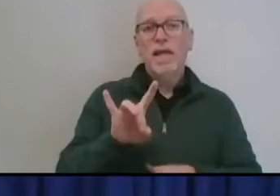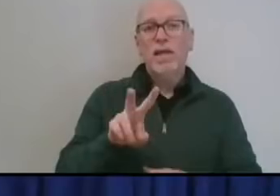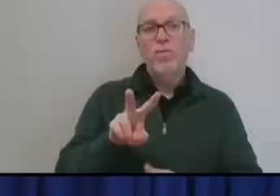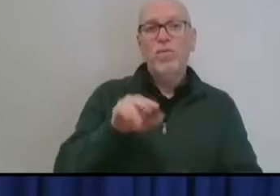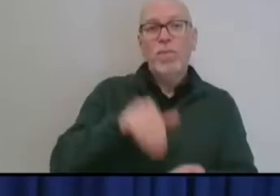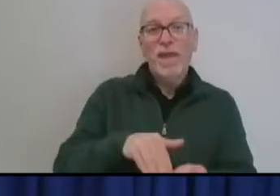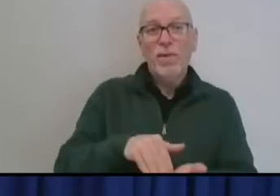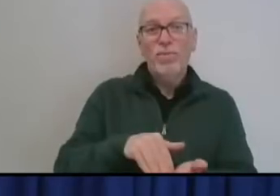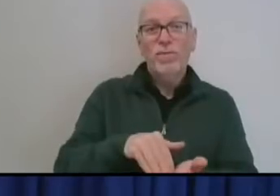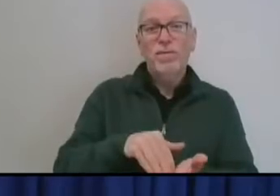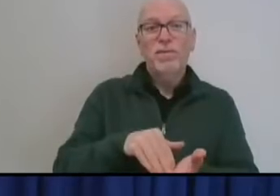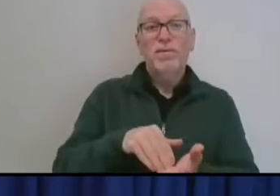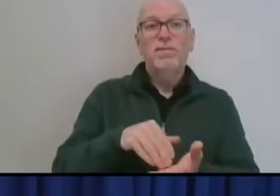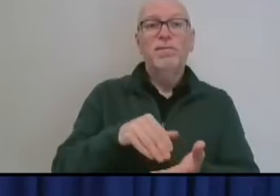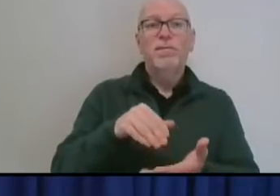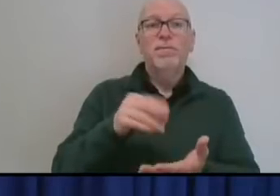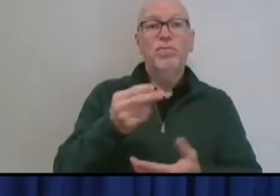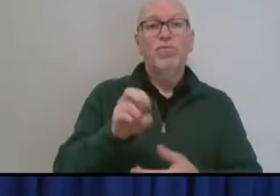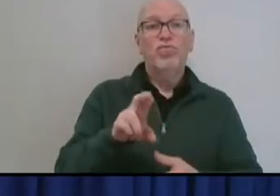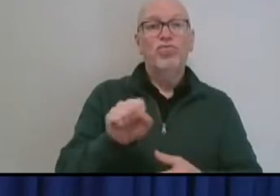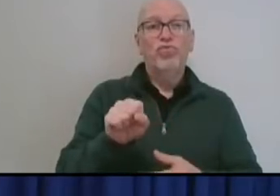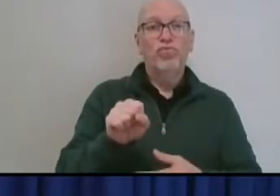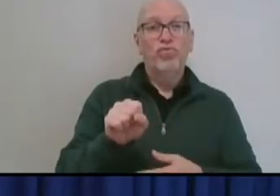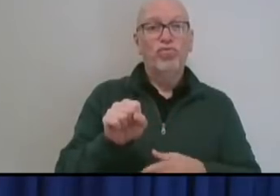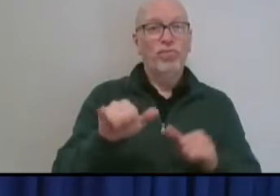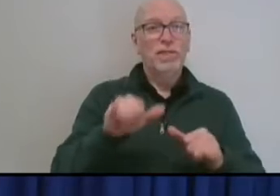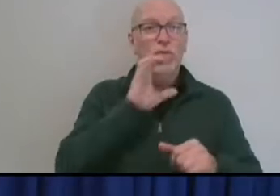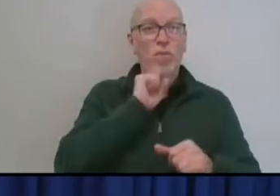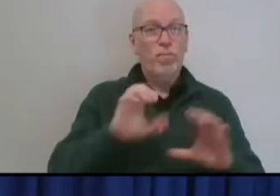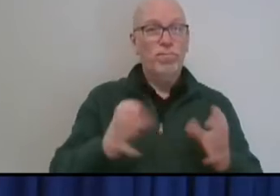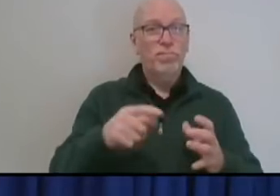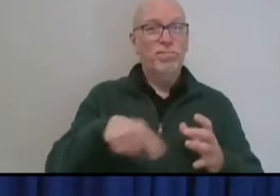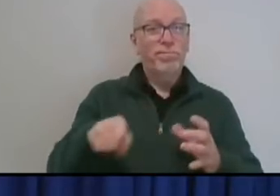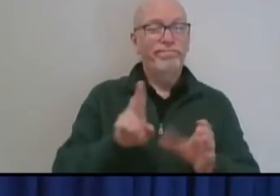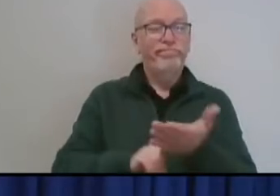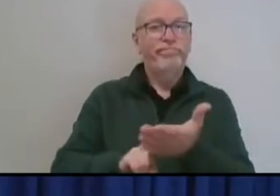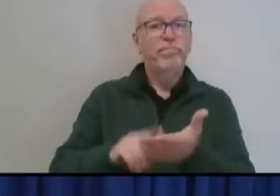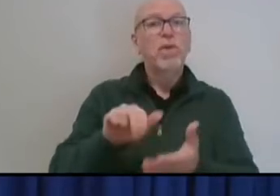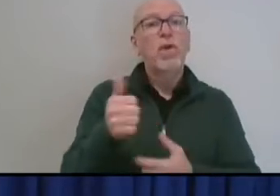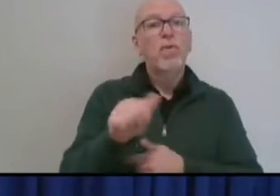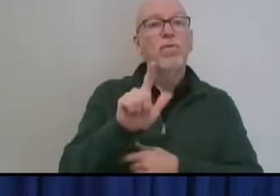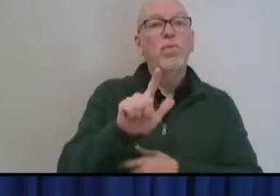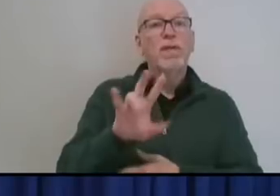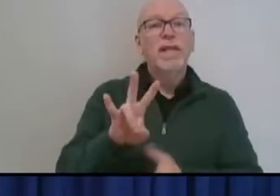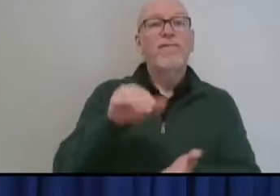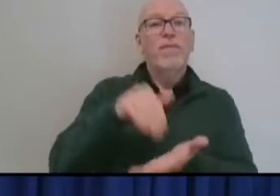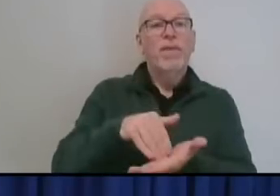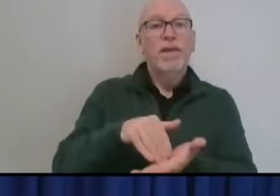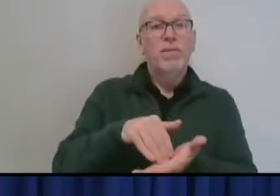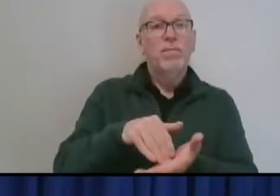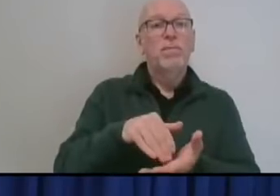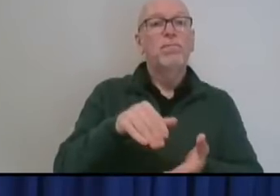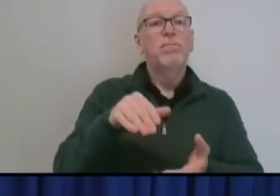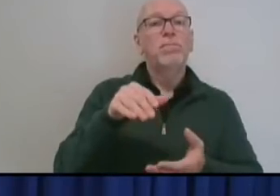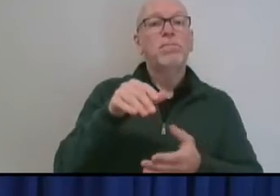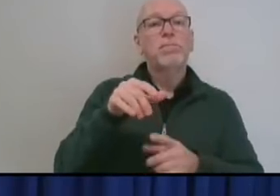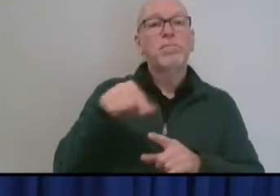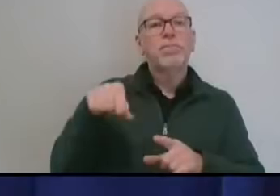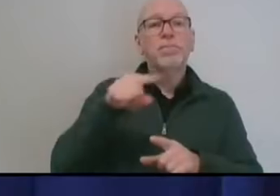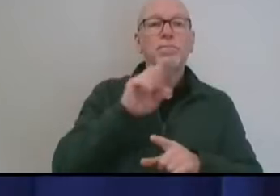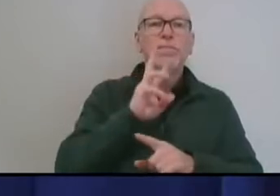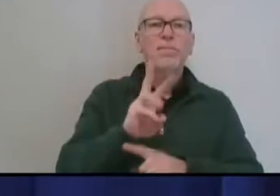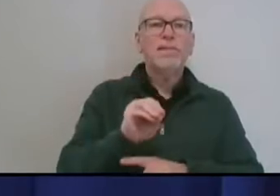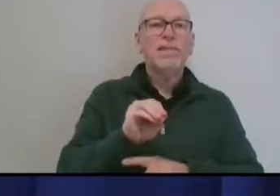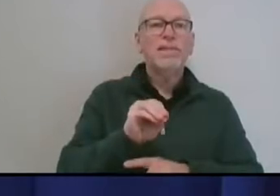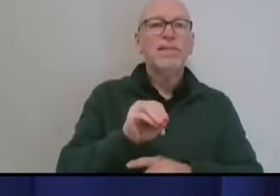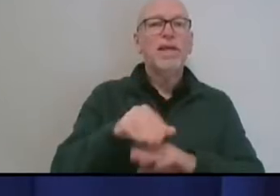82,000 Hoosiers in that cohort sign up. We had another 27,000 who were age 60